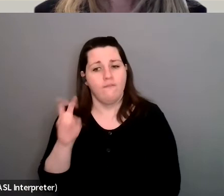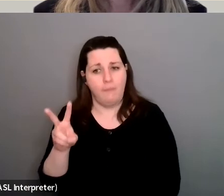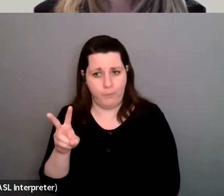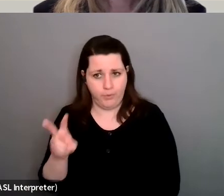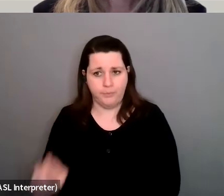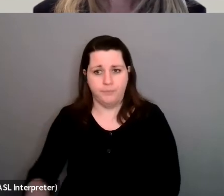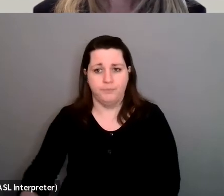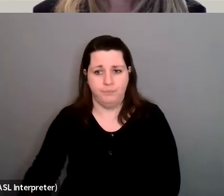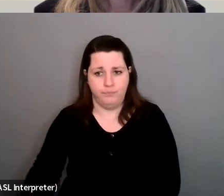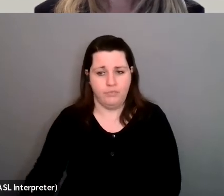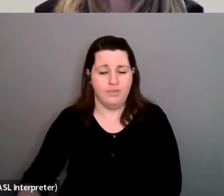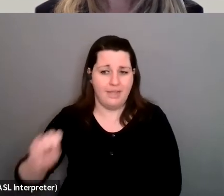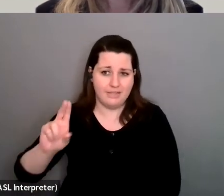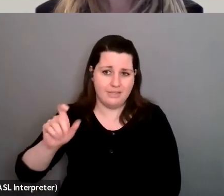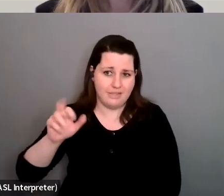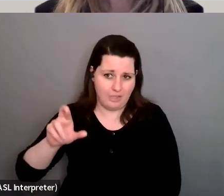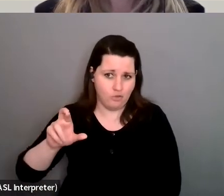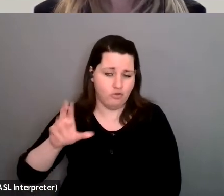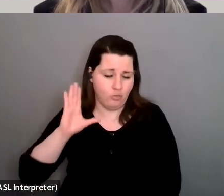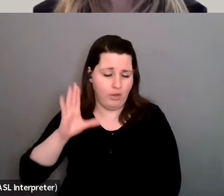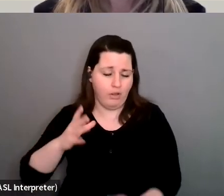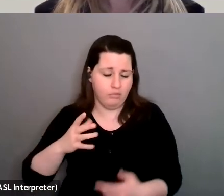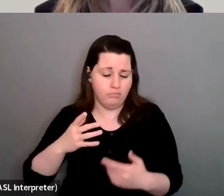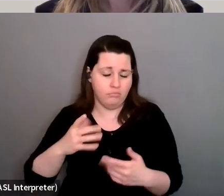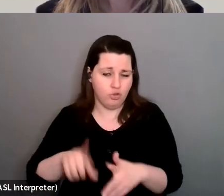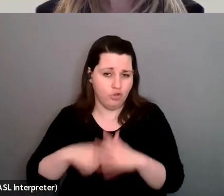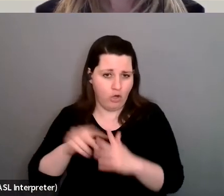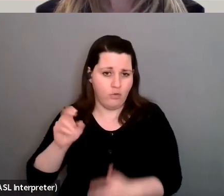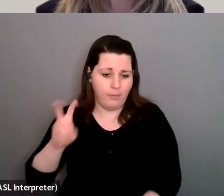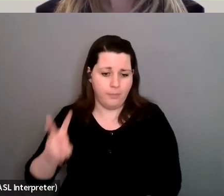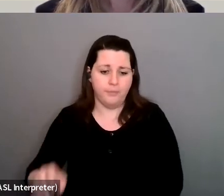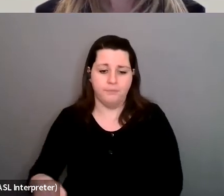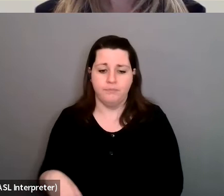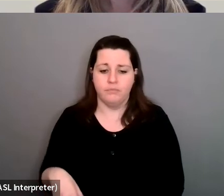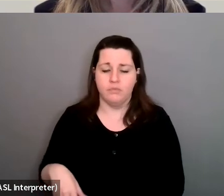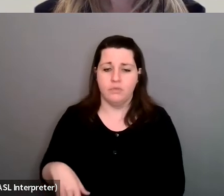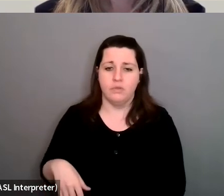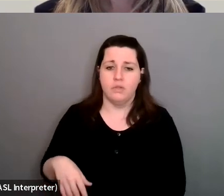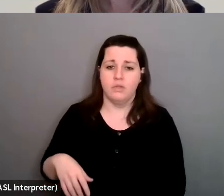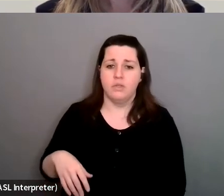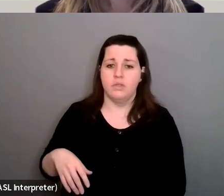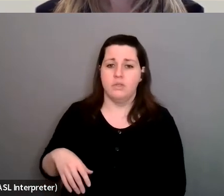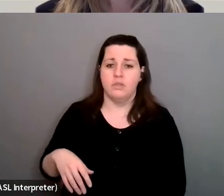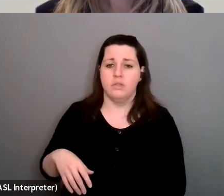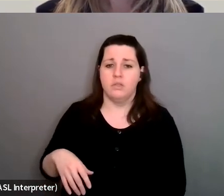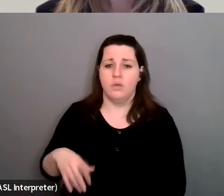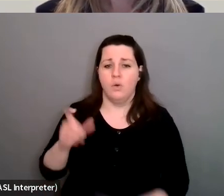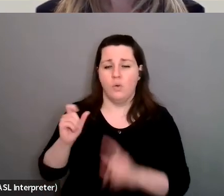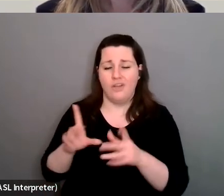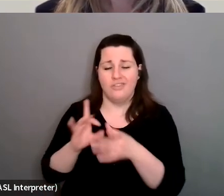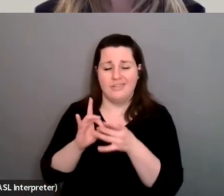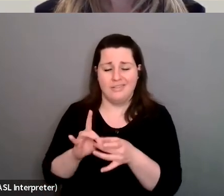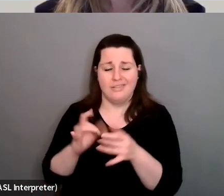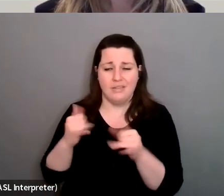that successor beneficiary in November. Oh, okay. Okay. And so some questions still around that. So if there is no